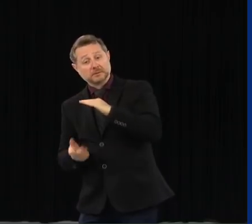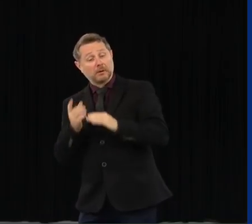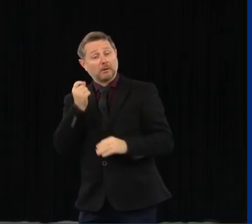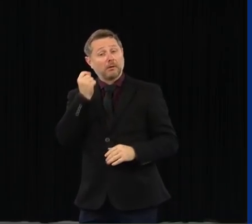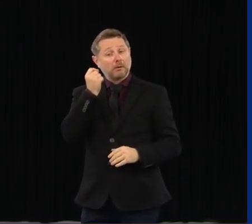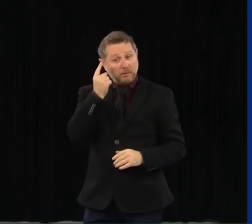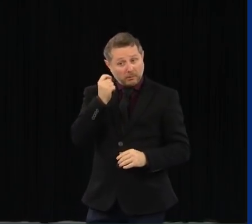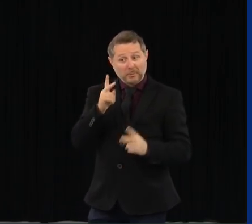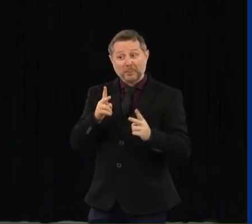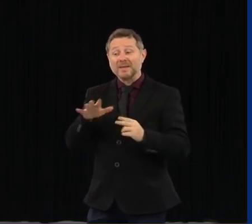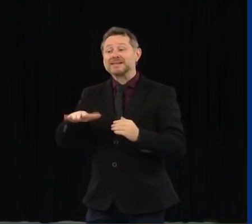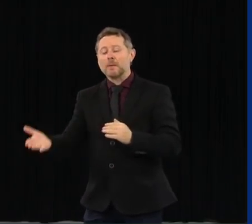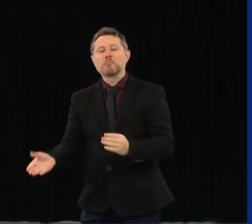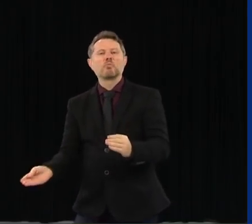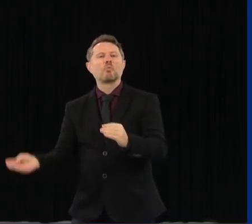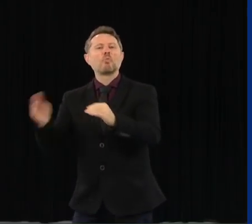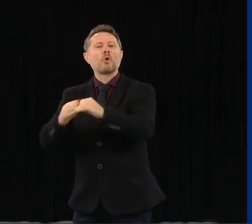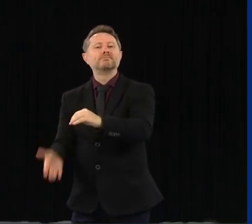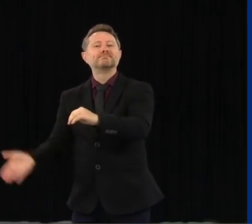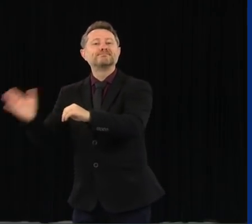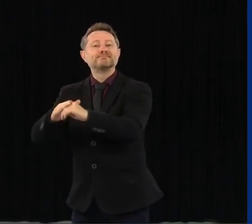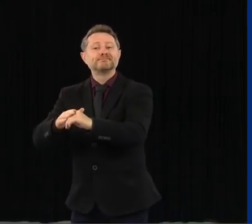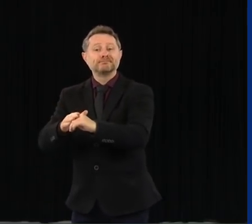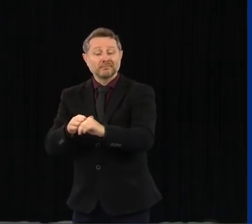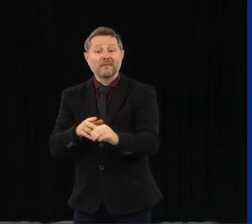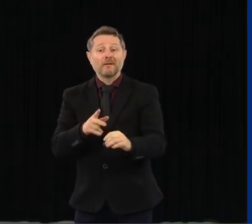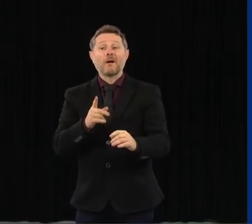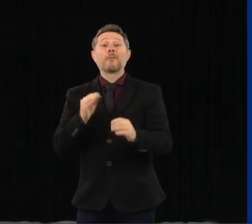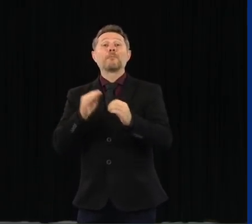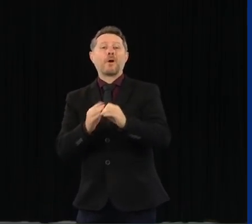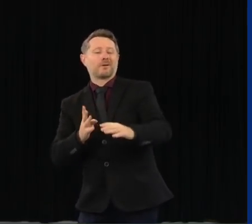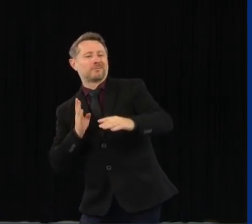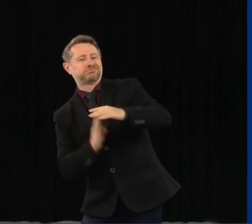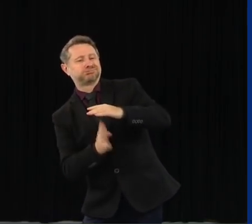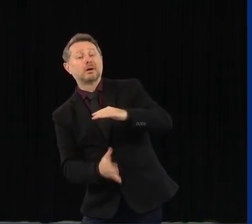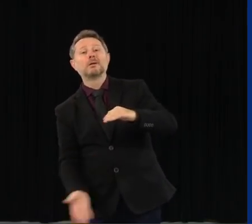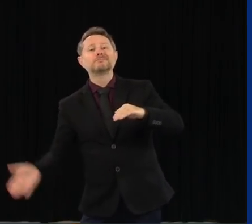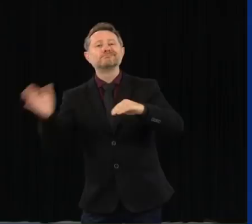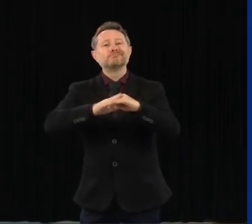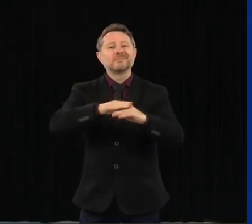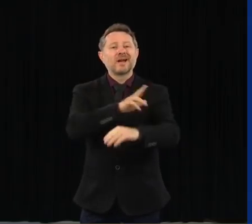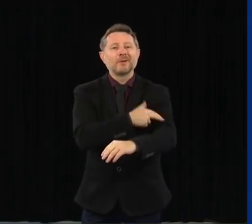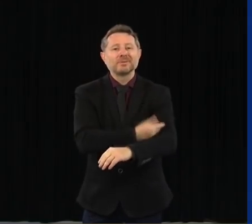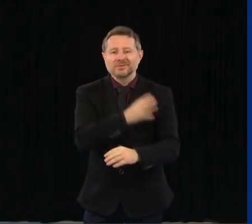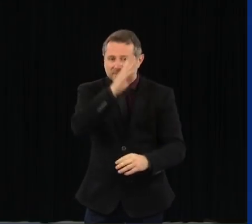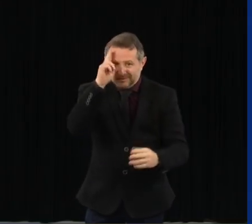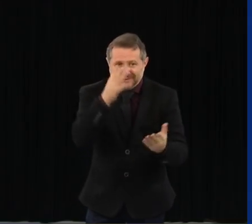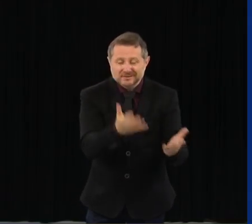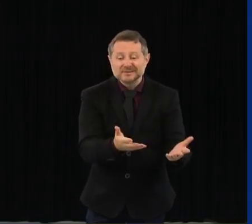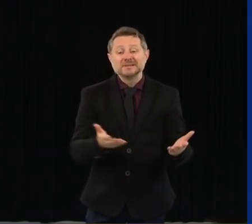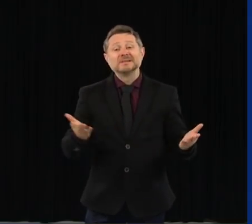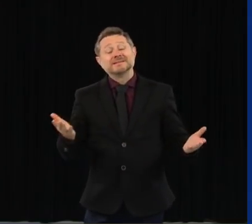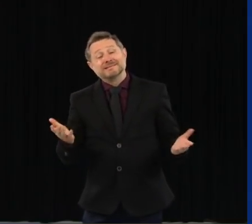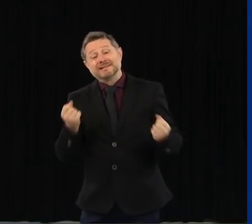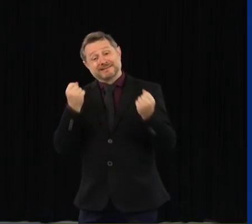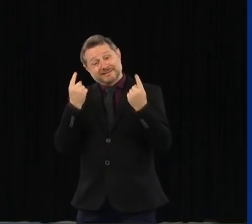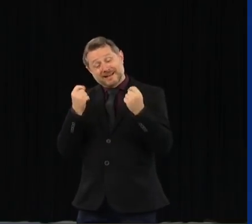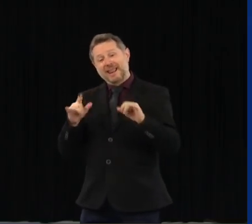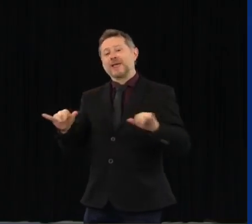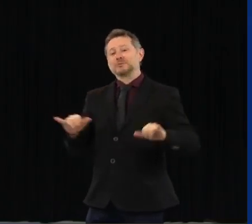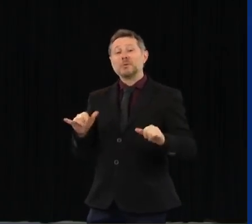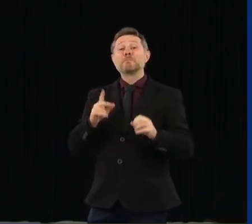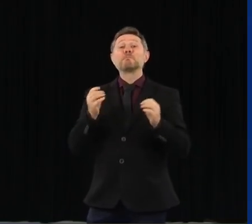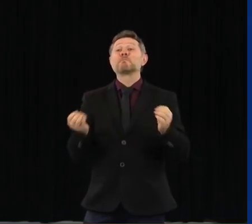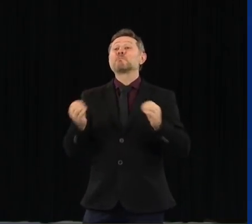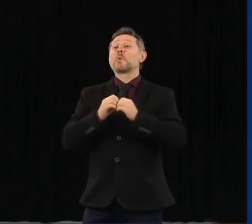into hospitals than any other night. Also more people going out, which is obviously the ebb and the flow that's